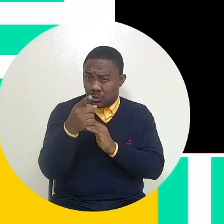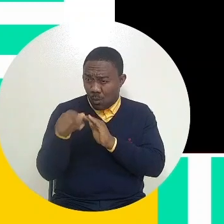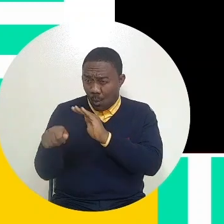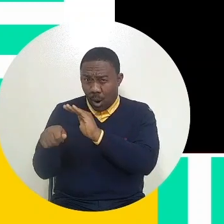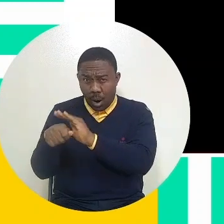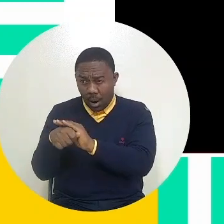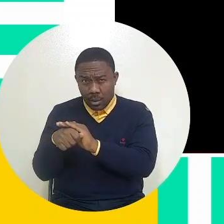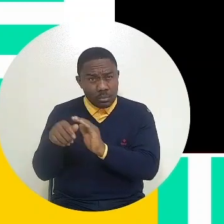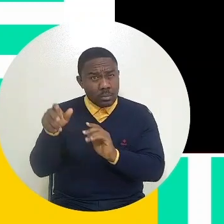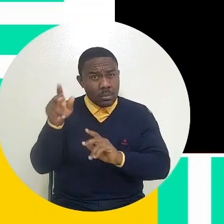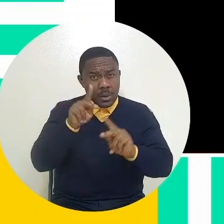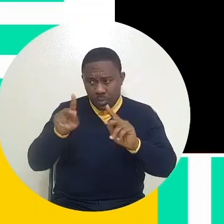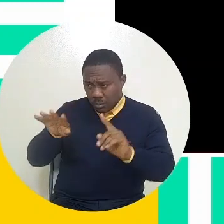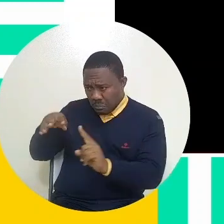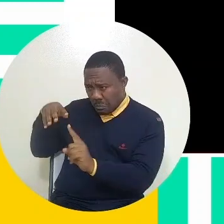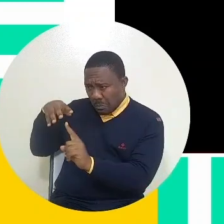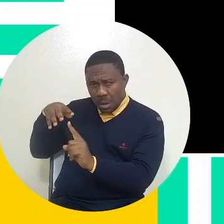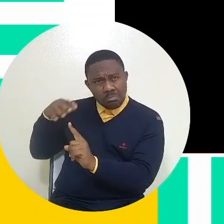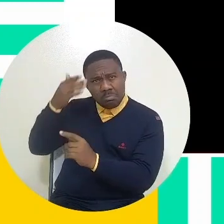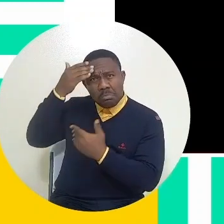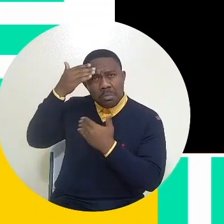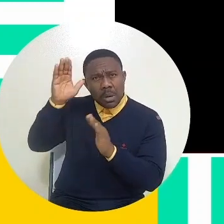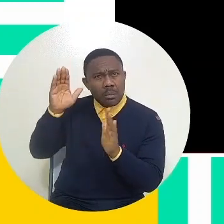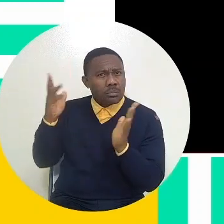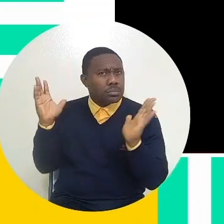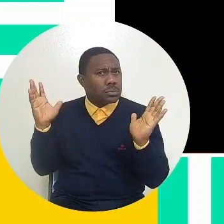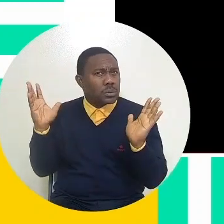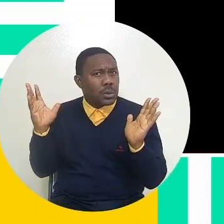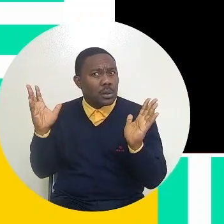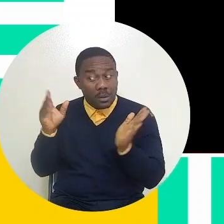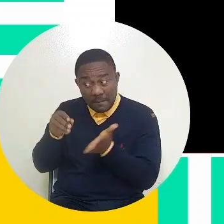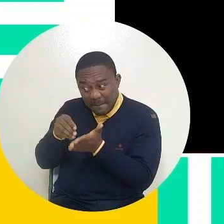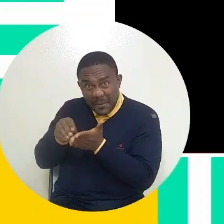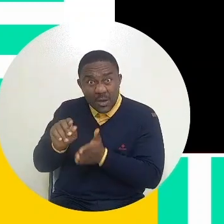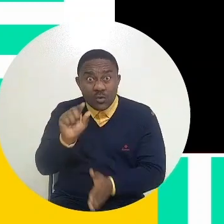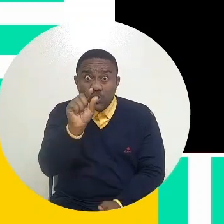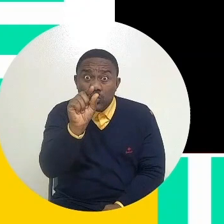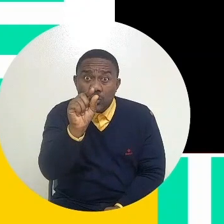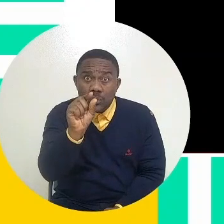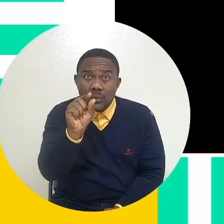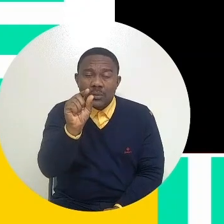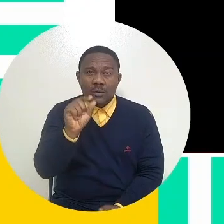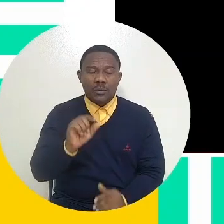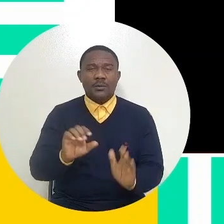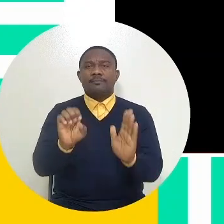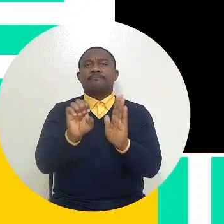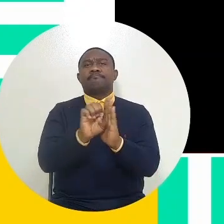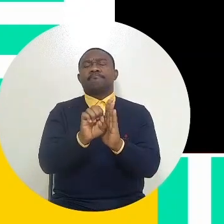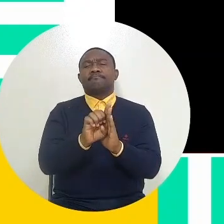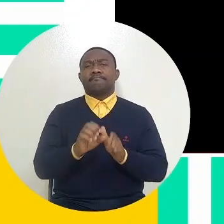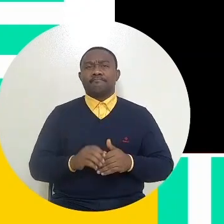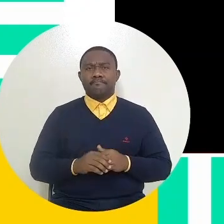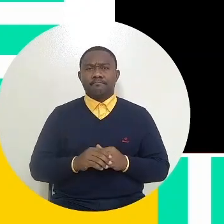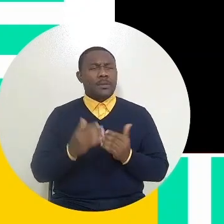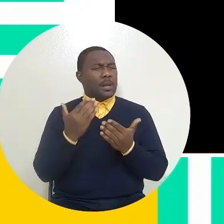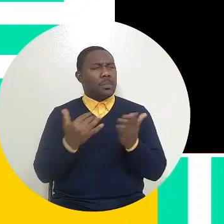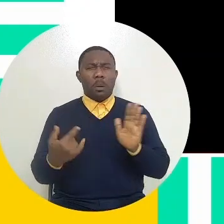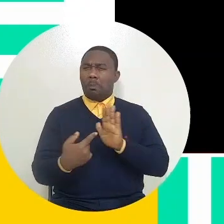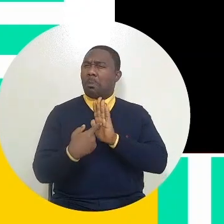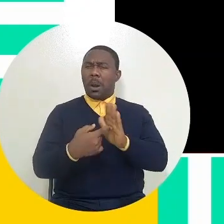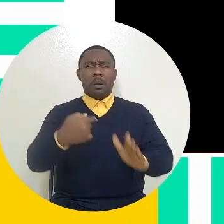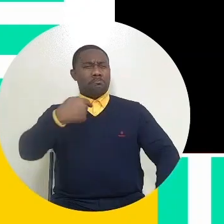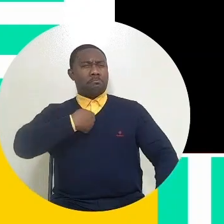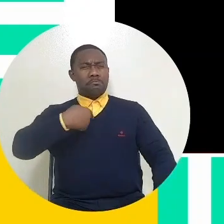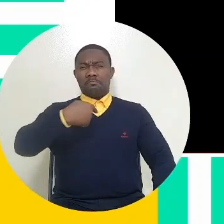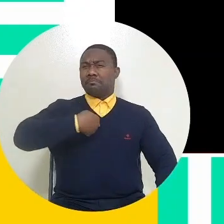is little. They will pay you less, you don't recognize you, no value. So here's a short example. Most of the time, you want to be visible. You want to be